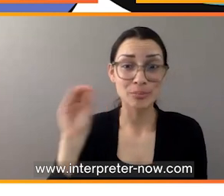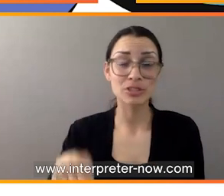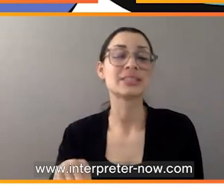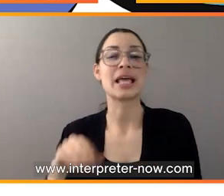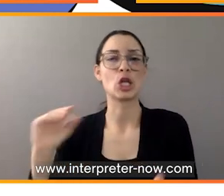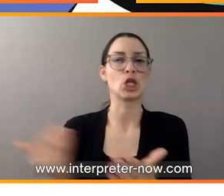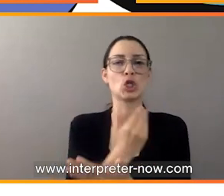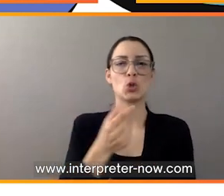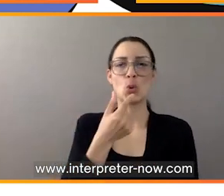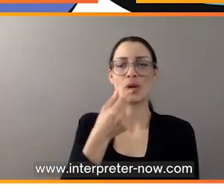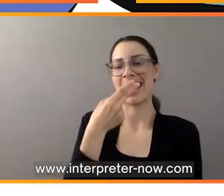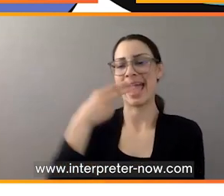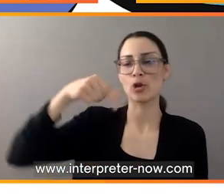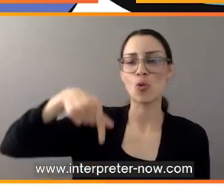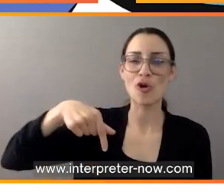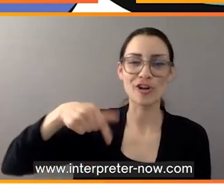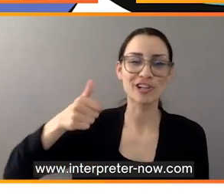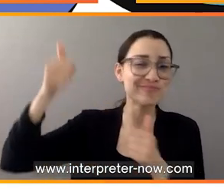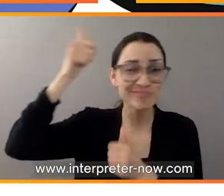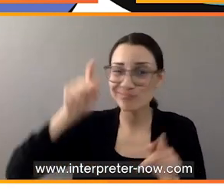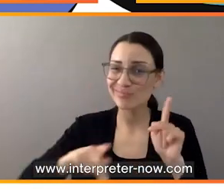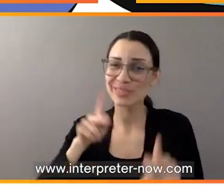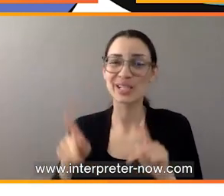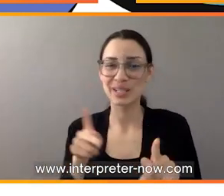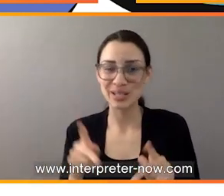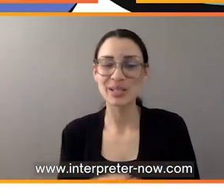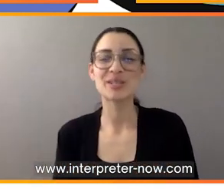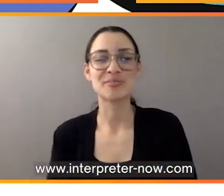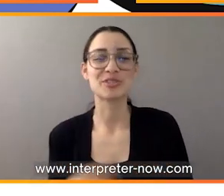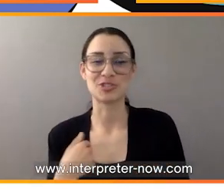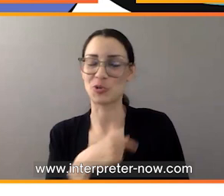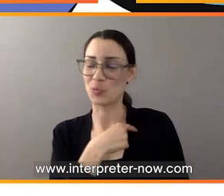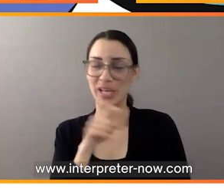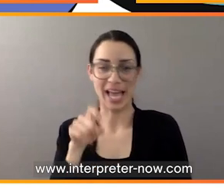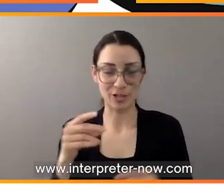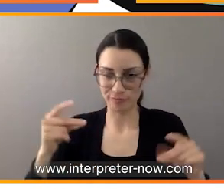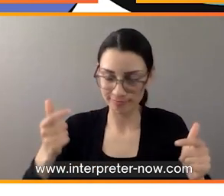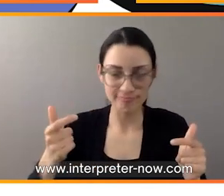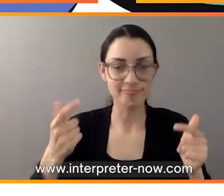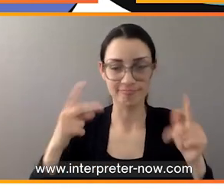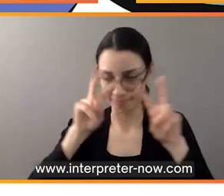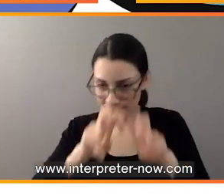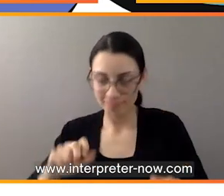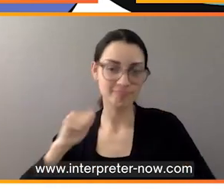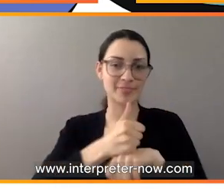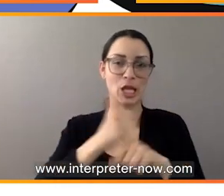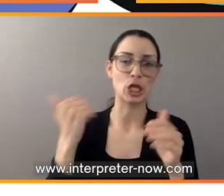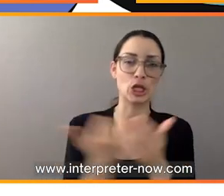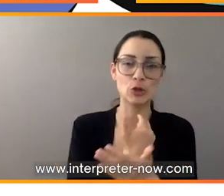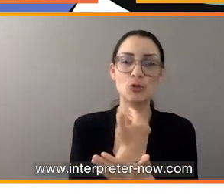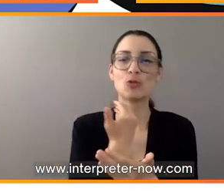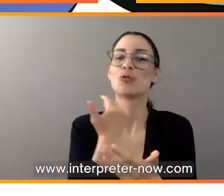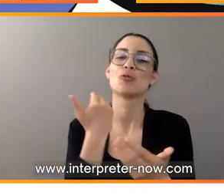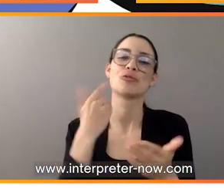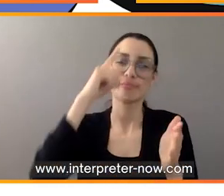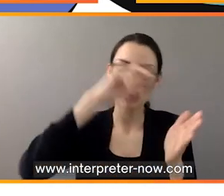85-90% new headquarter people, right? Oh. And very quickly, that exercise that I walked you through, you know, very quickly, we went in